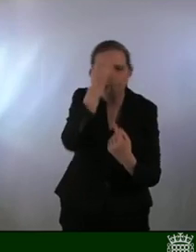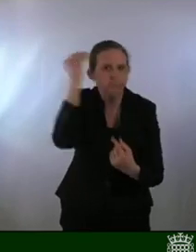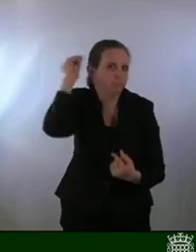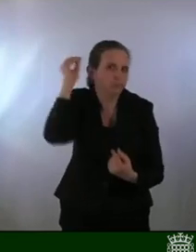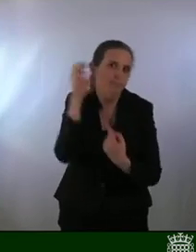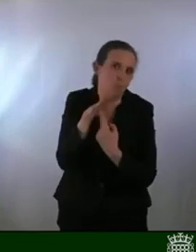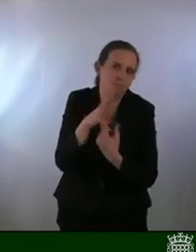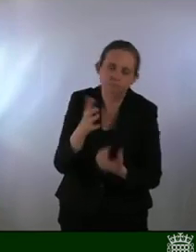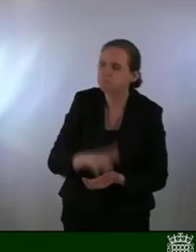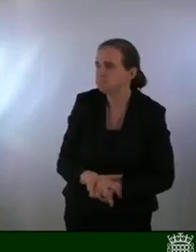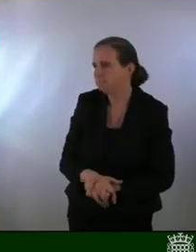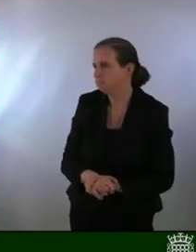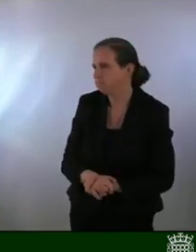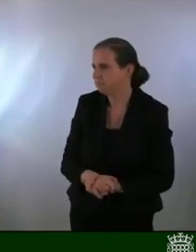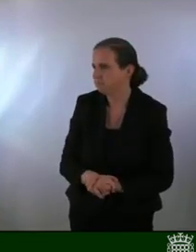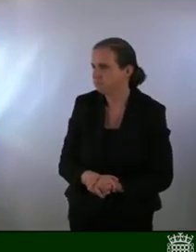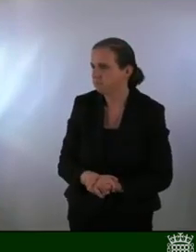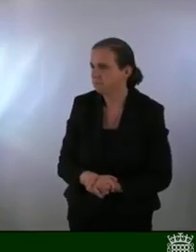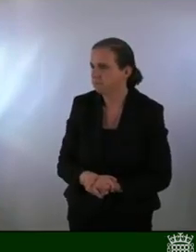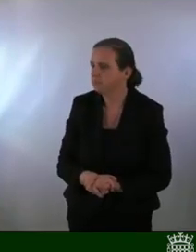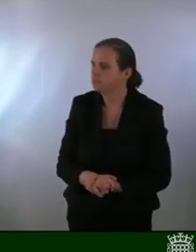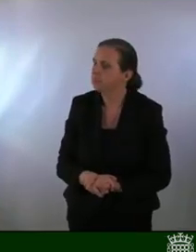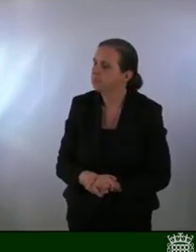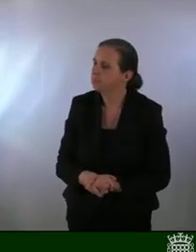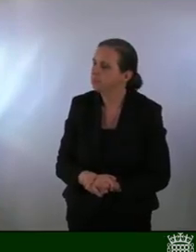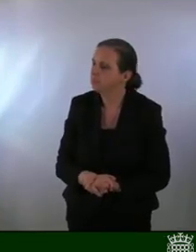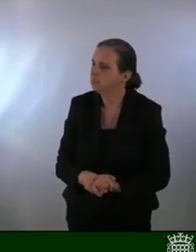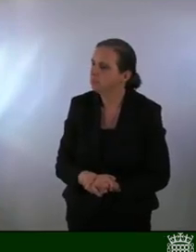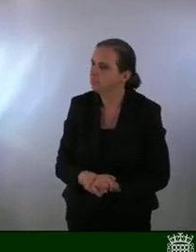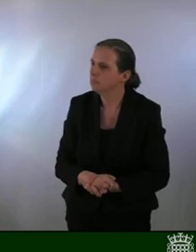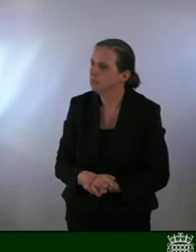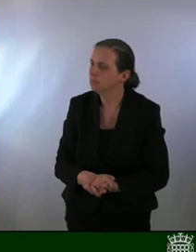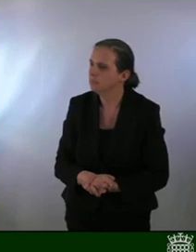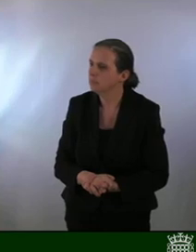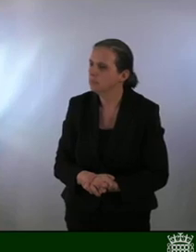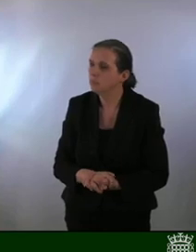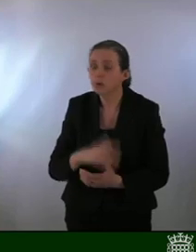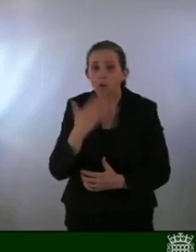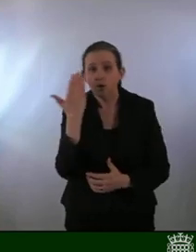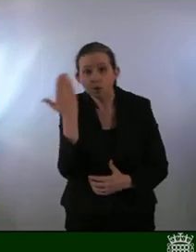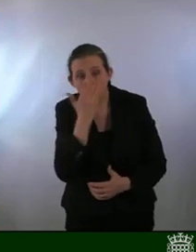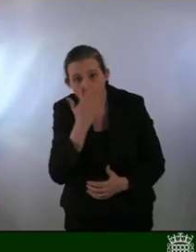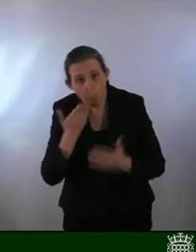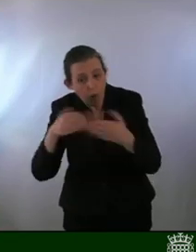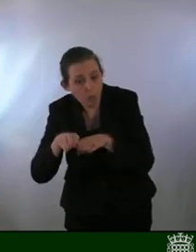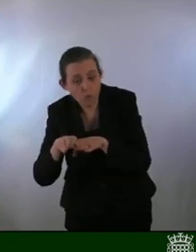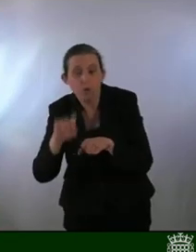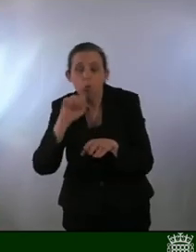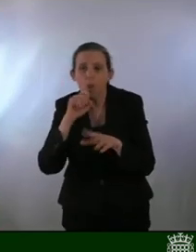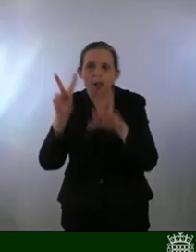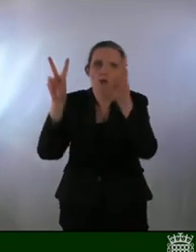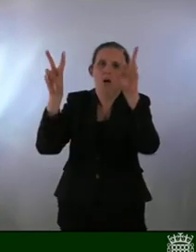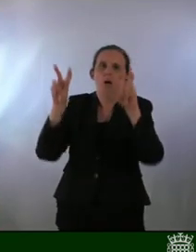Sharp. The last 2 hours, the Prime Minister said that school closures will be kept, quote, under review, end